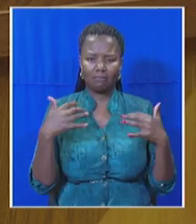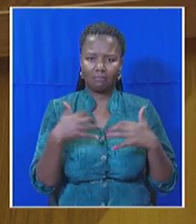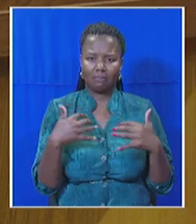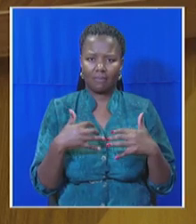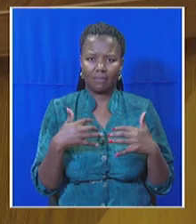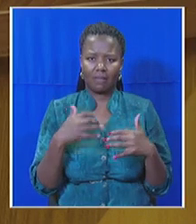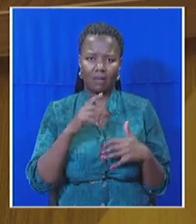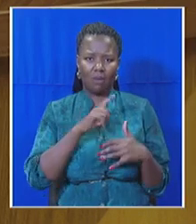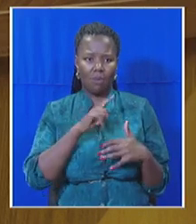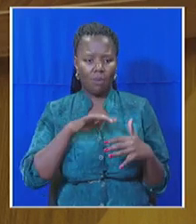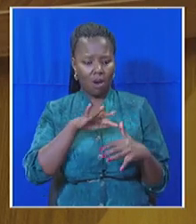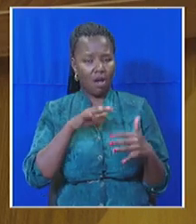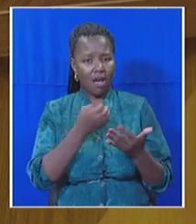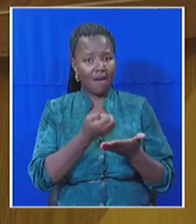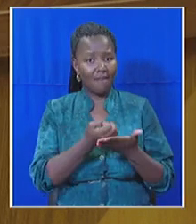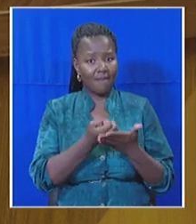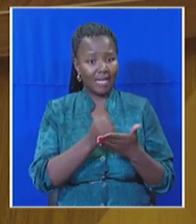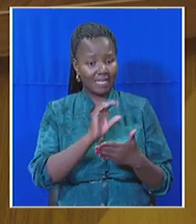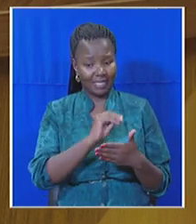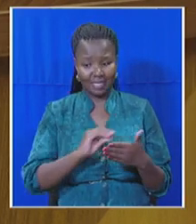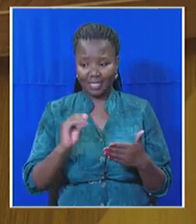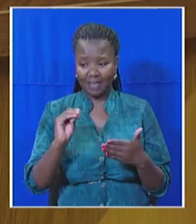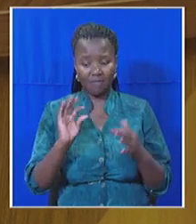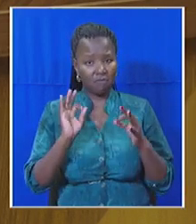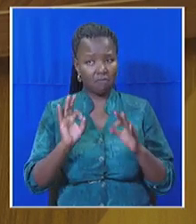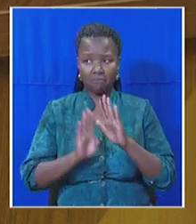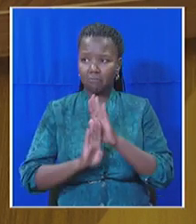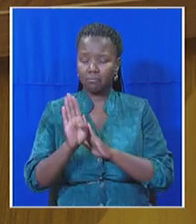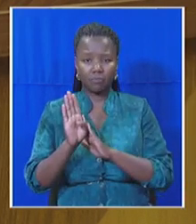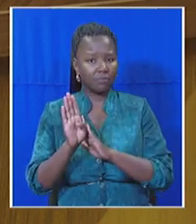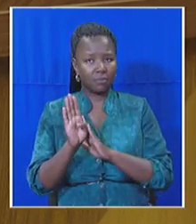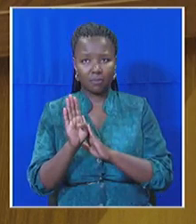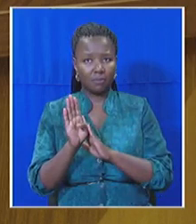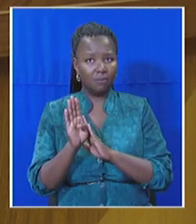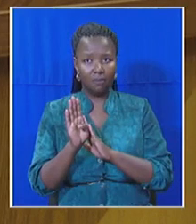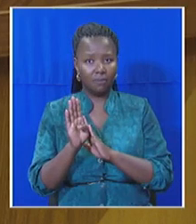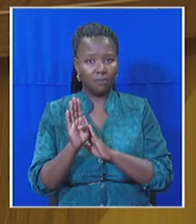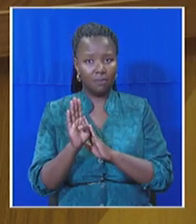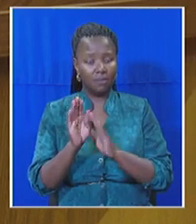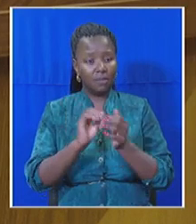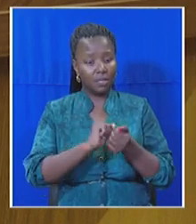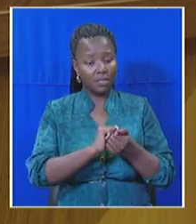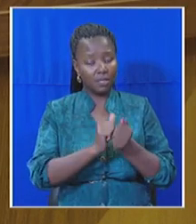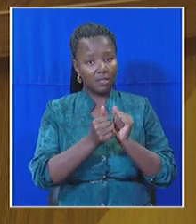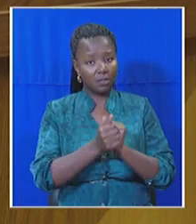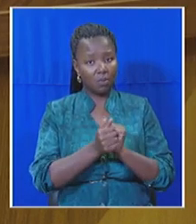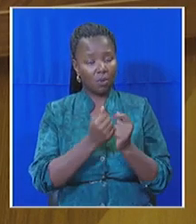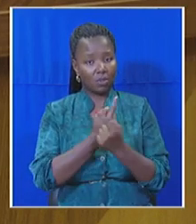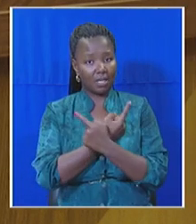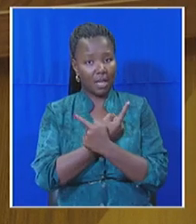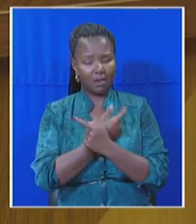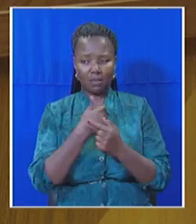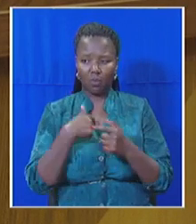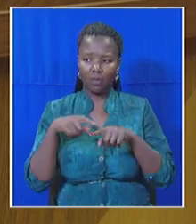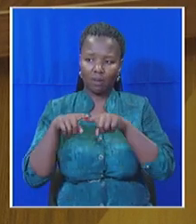monitoring of funds allocated to sports clubs. The Portfolio Committee is over-reliant on